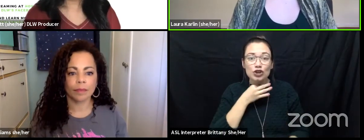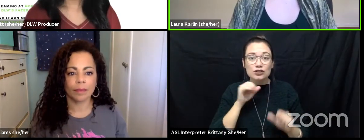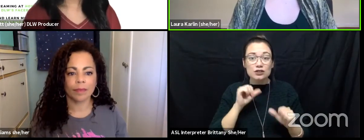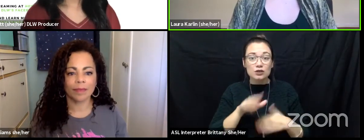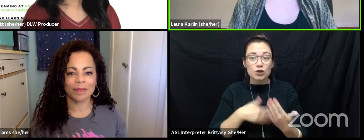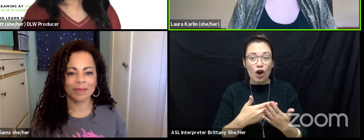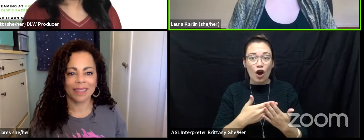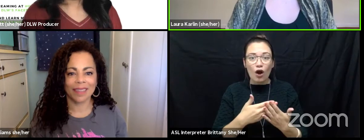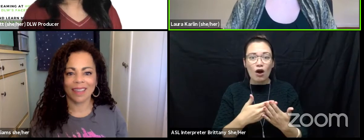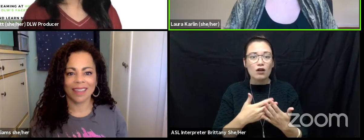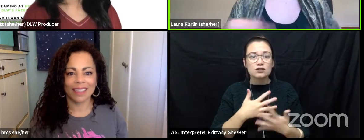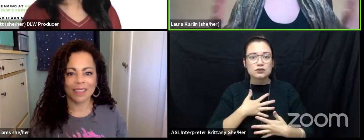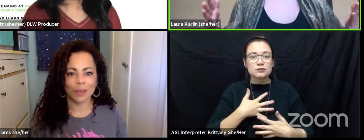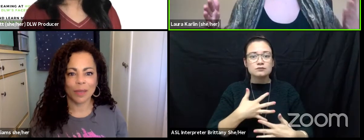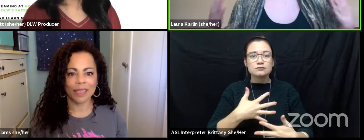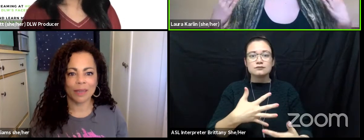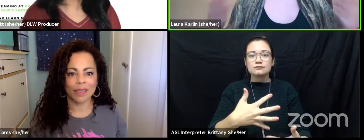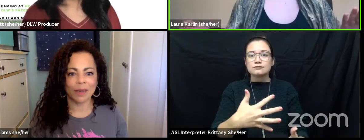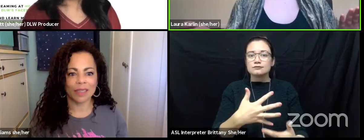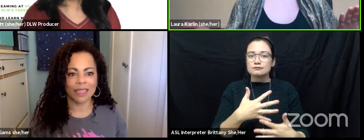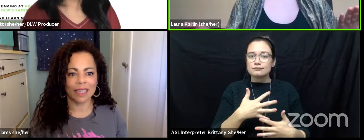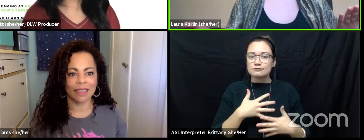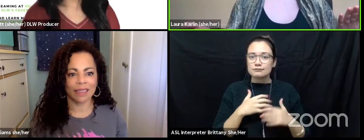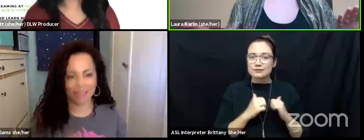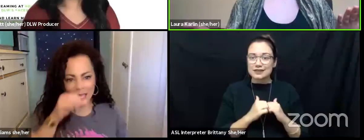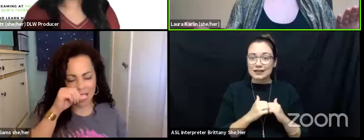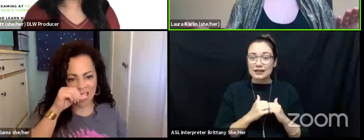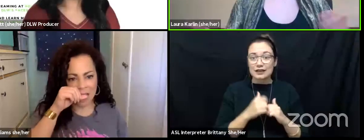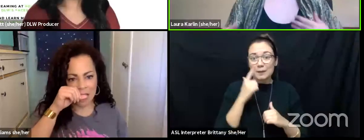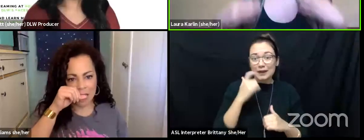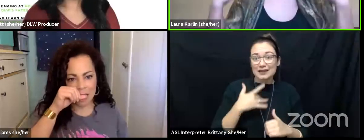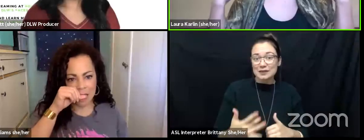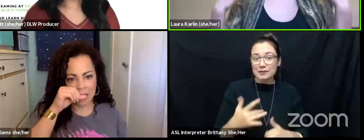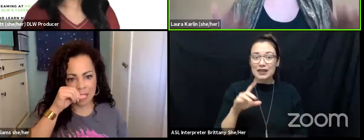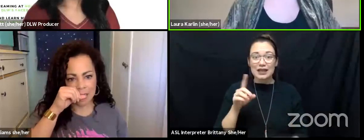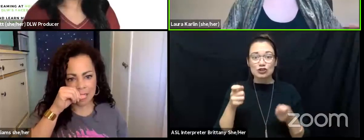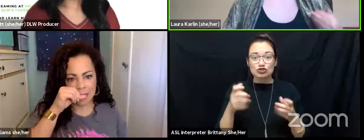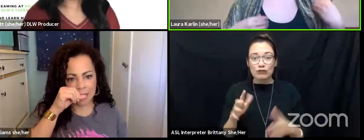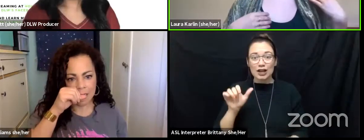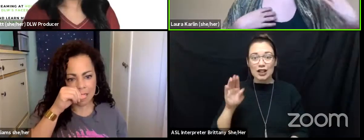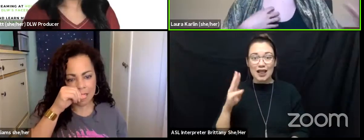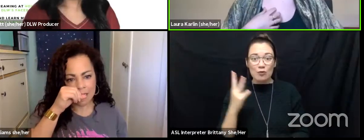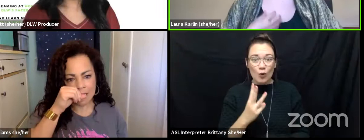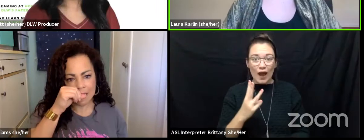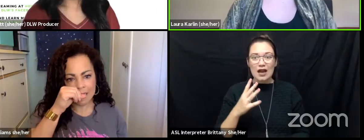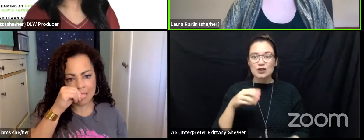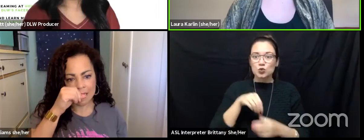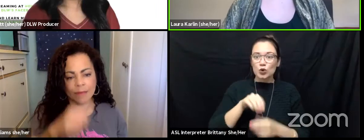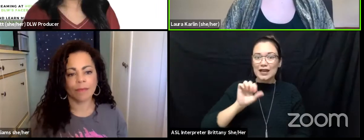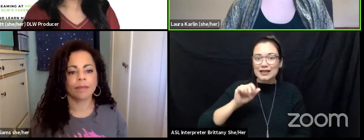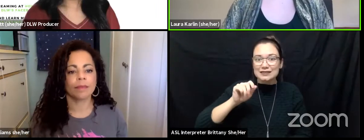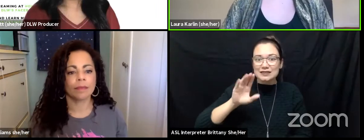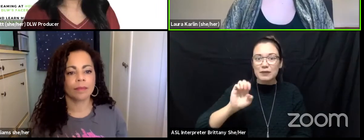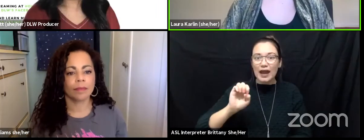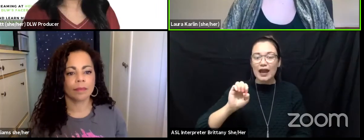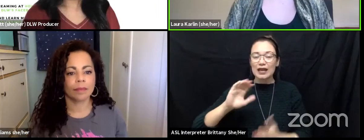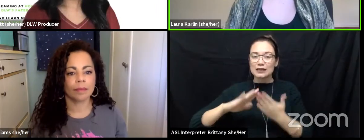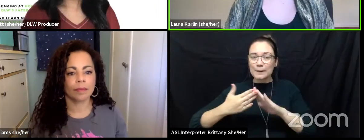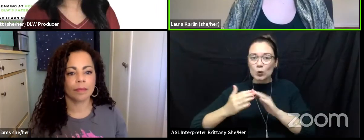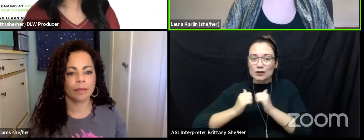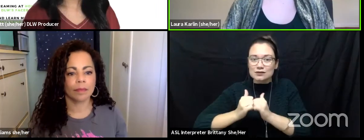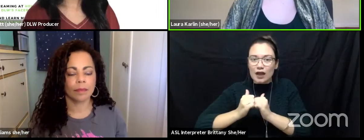breath together, because normally when I do Directors Lab West workshops, we're in space or we're in community together